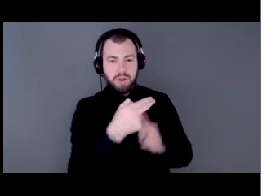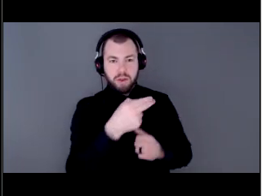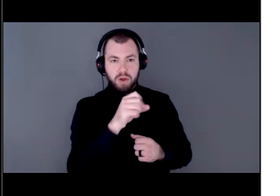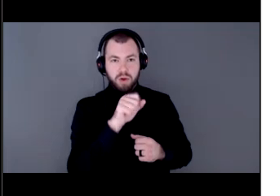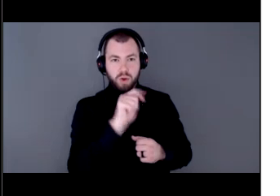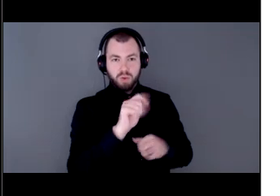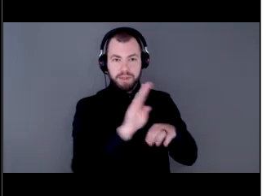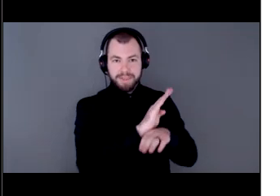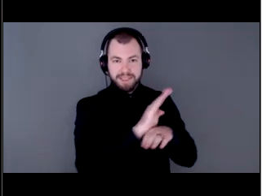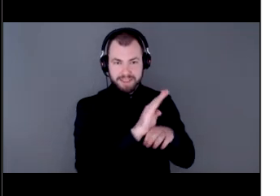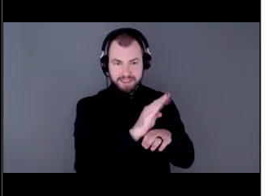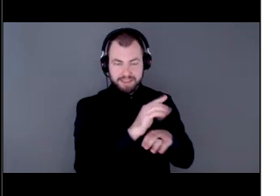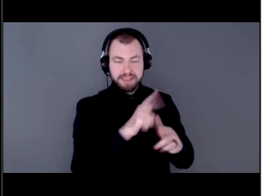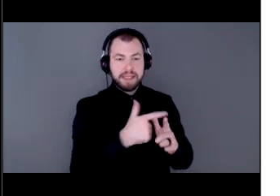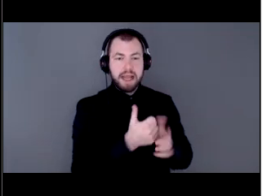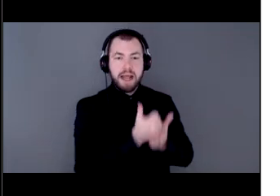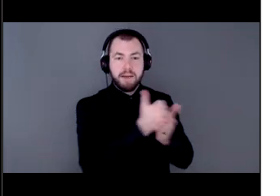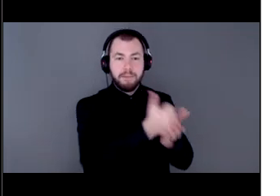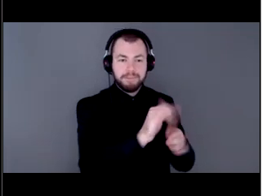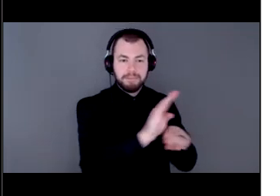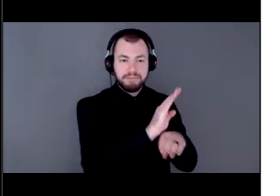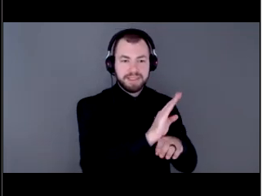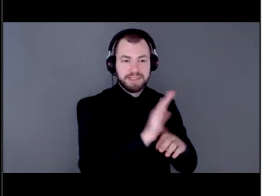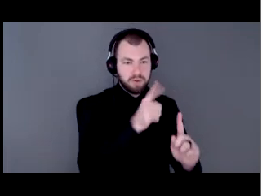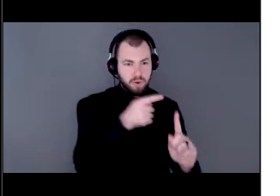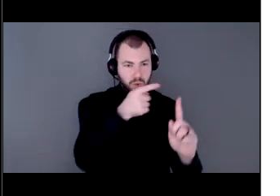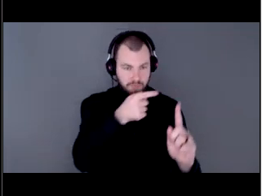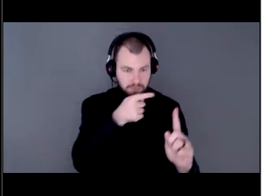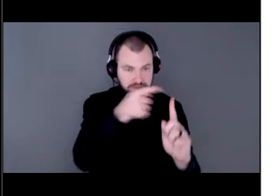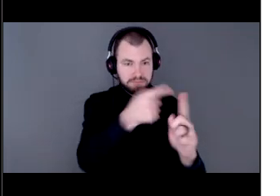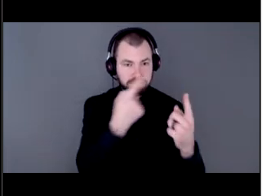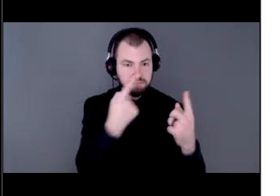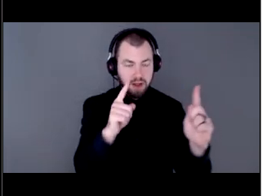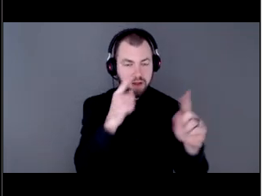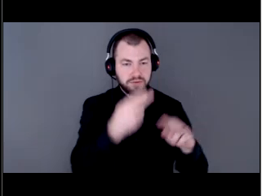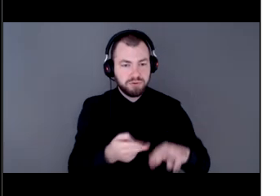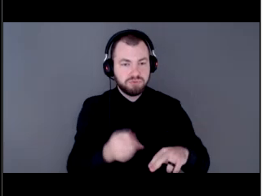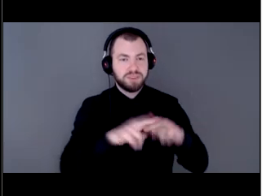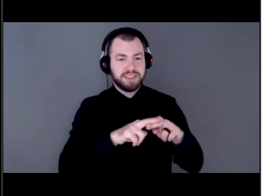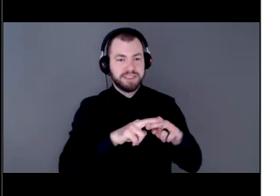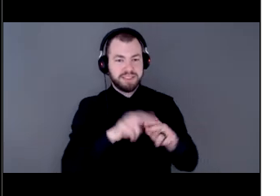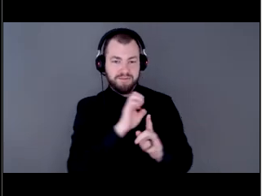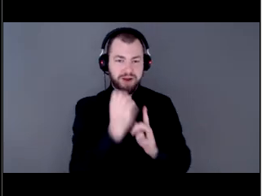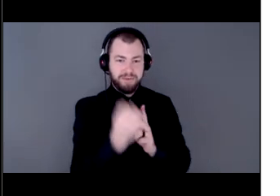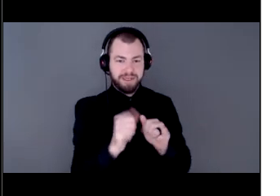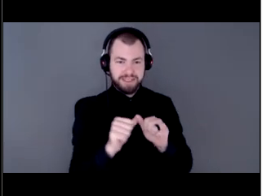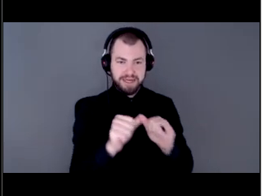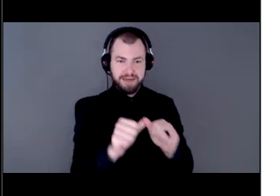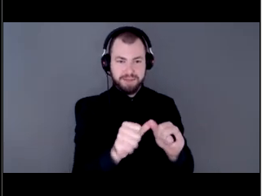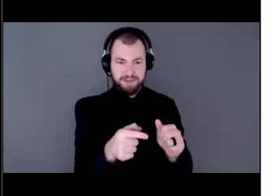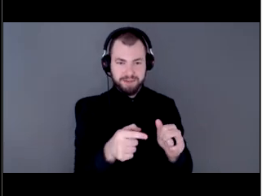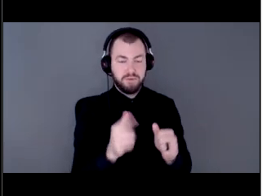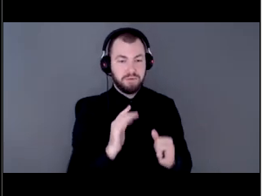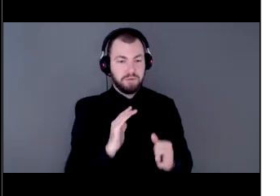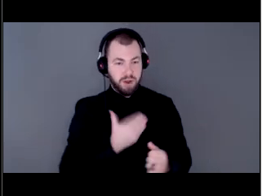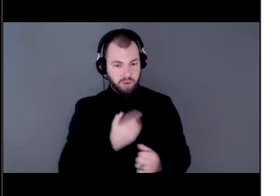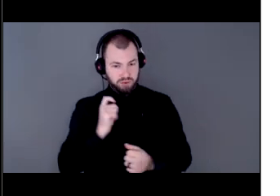business meeting its goals to increase environmental sustainability. So through our grant, we focused